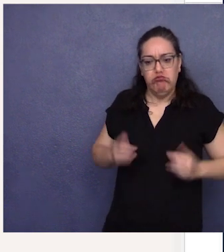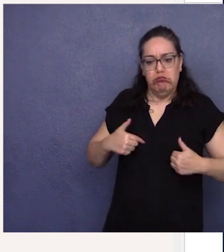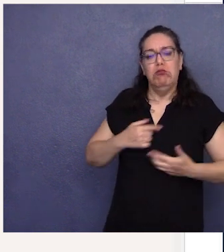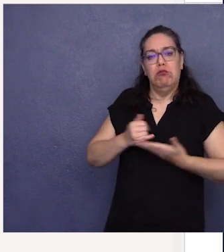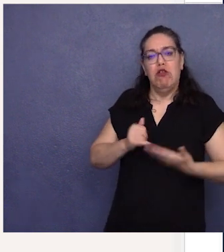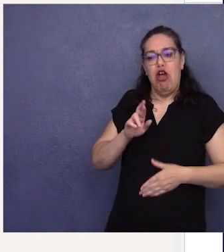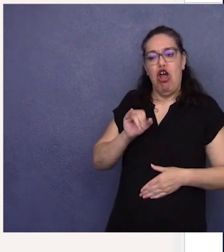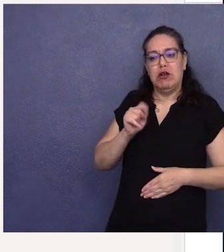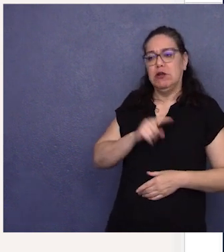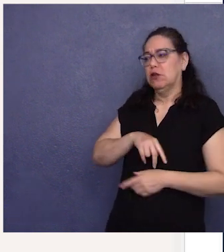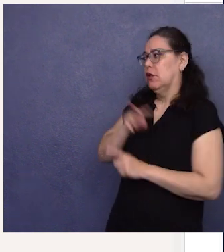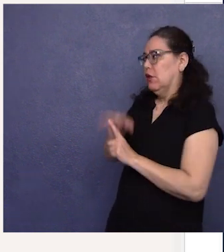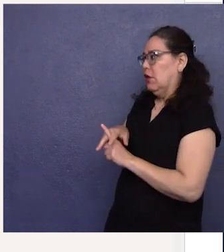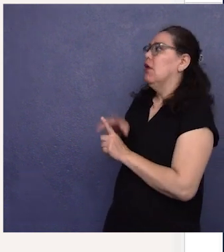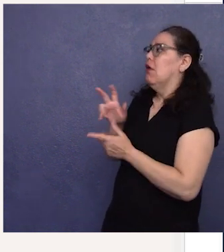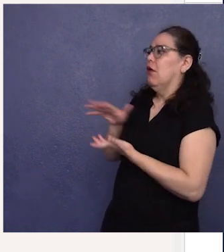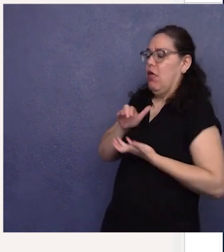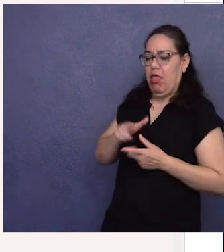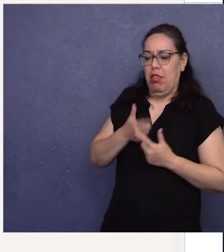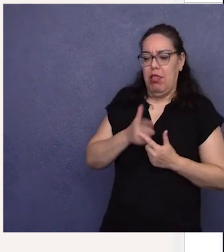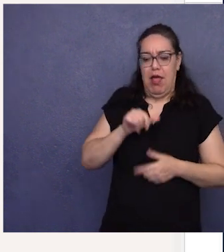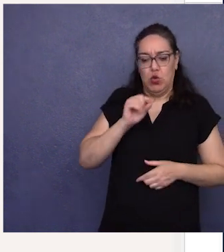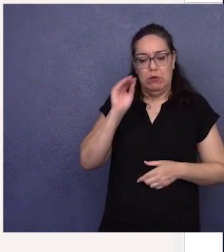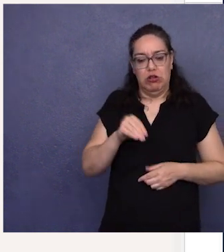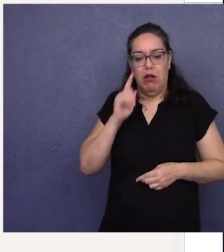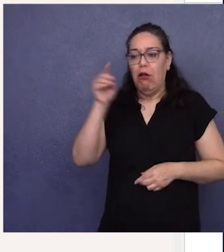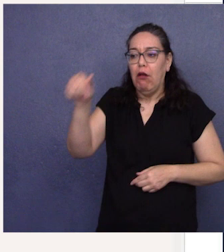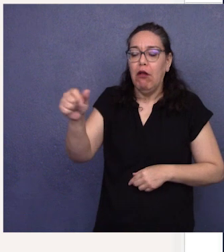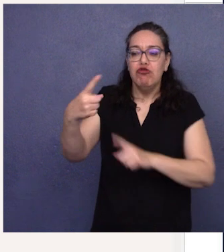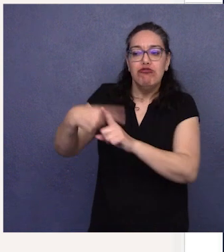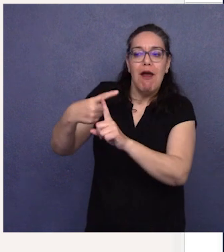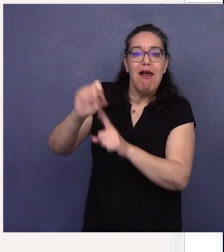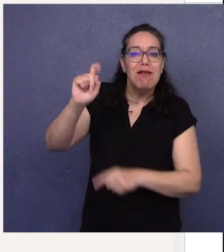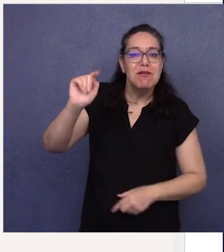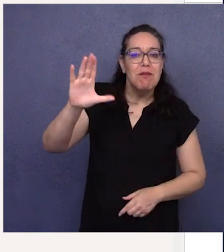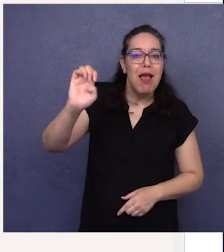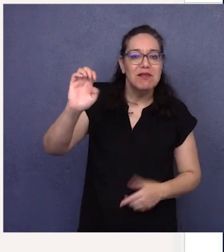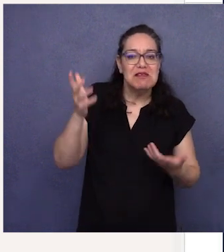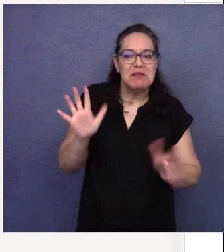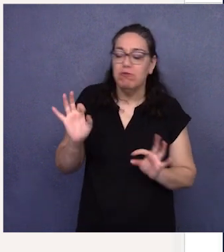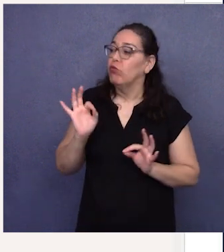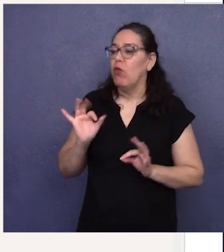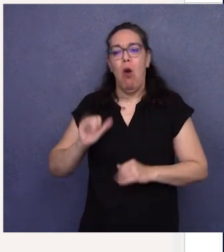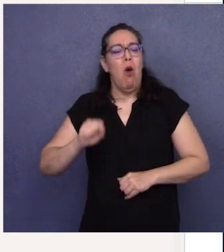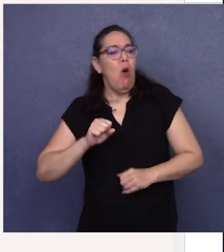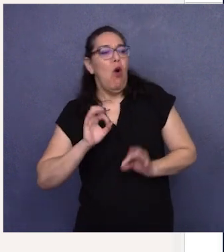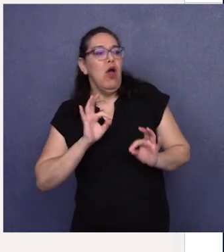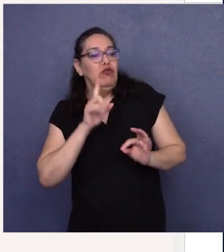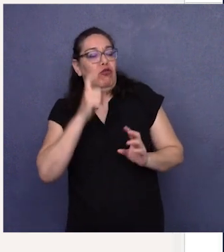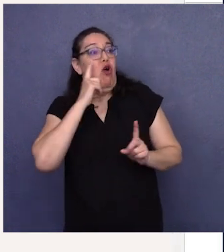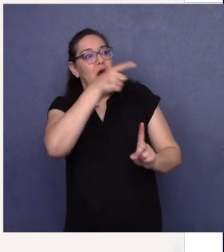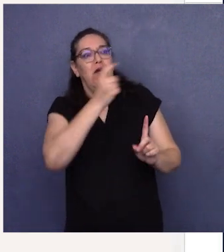20% to either rent space from them or, you know, something like that. Yeah. Yeah, I was just using you as an